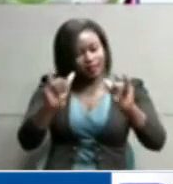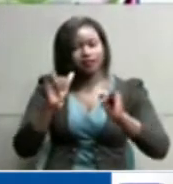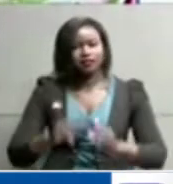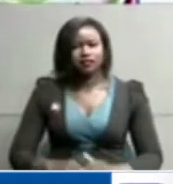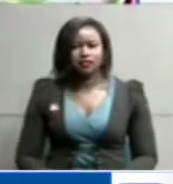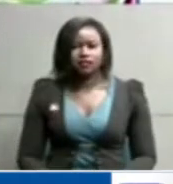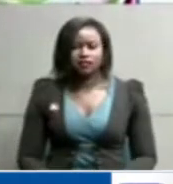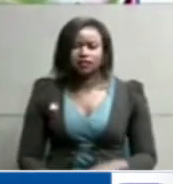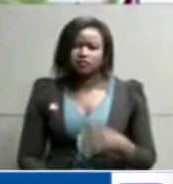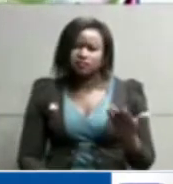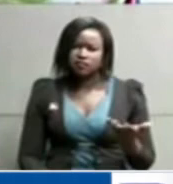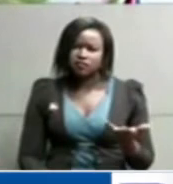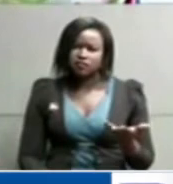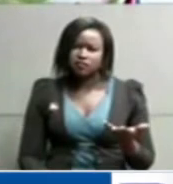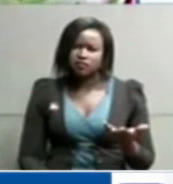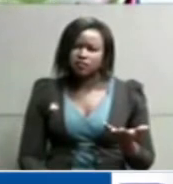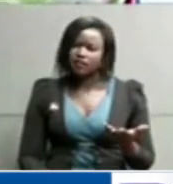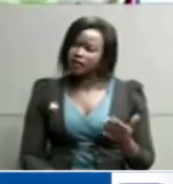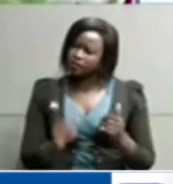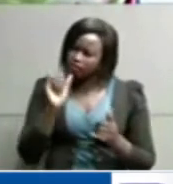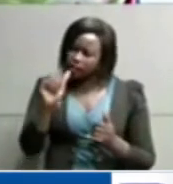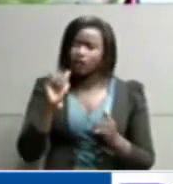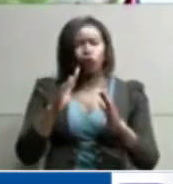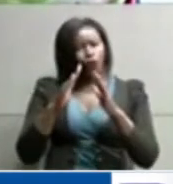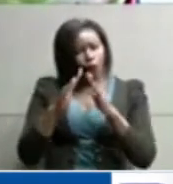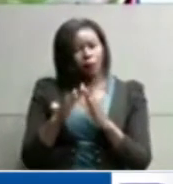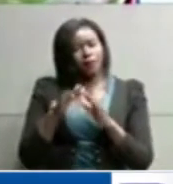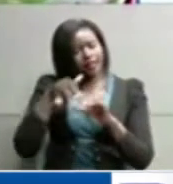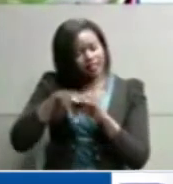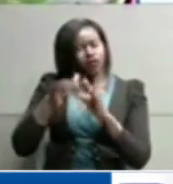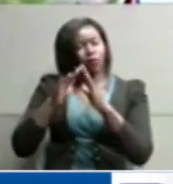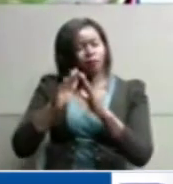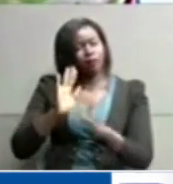Gang, being a gang in the home.